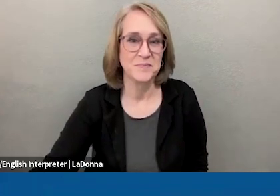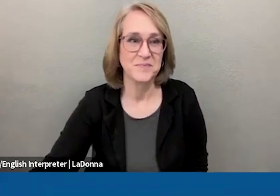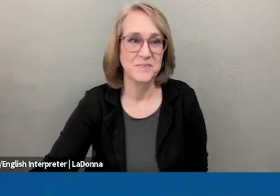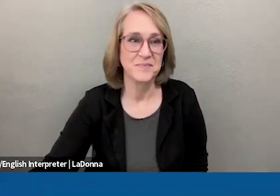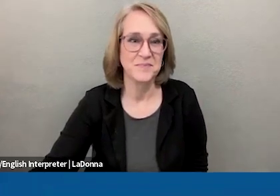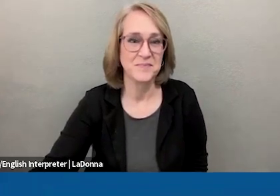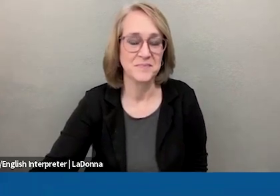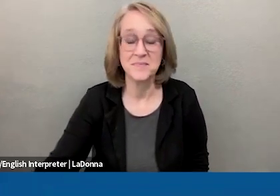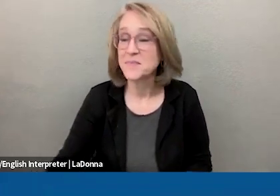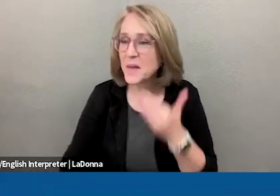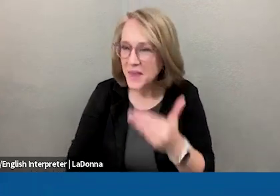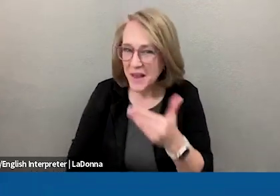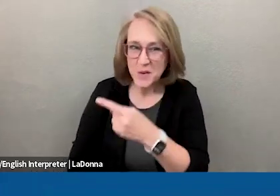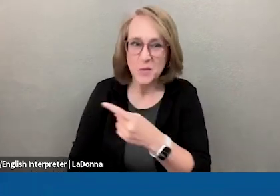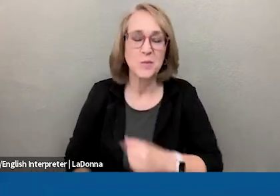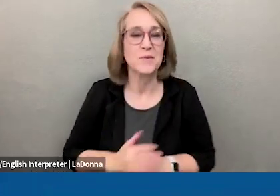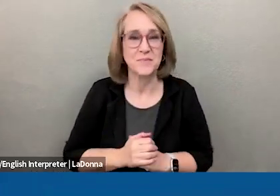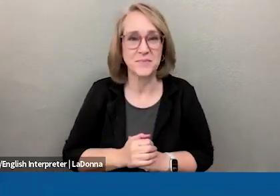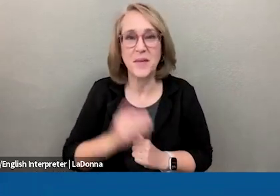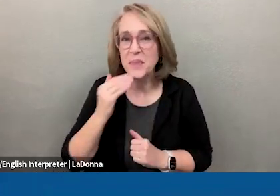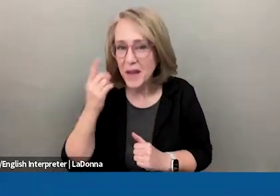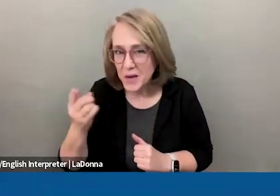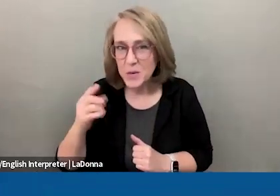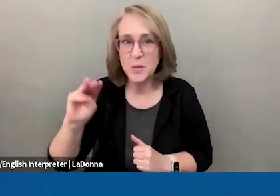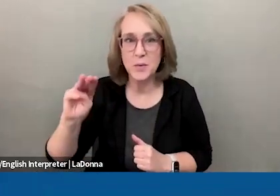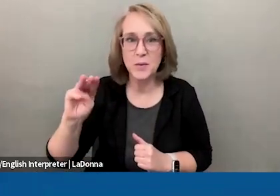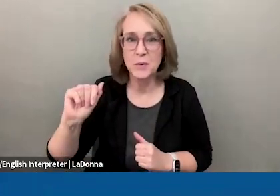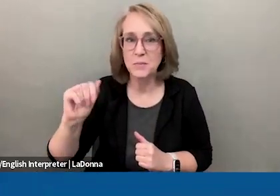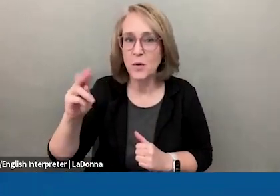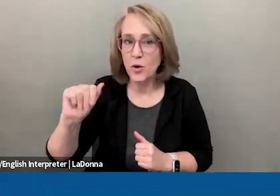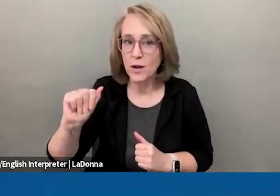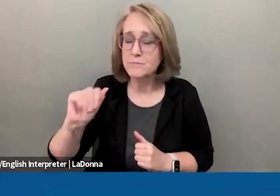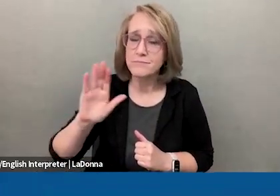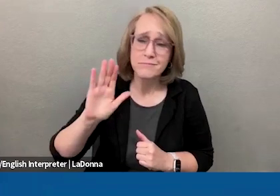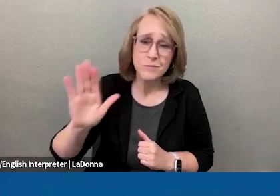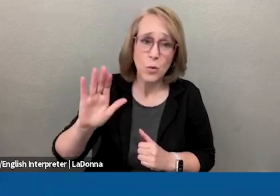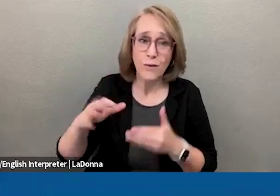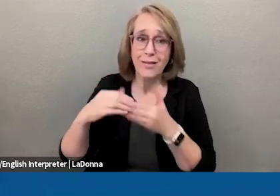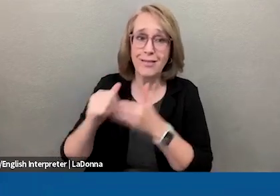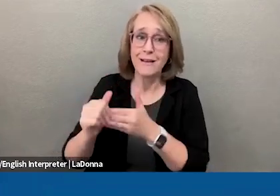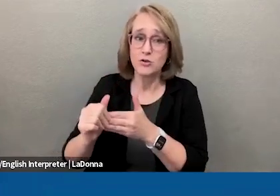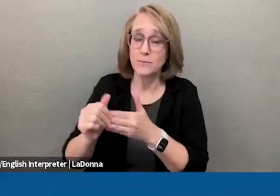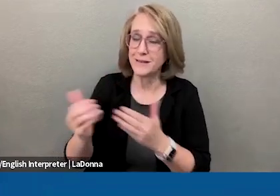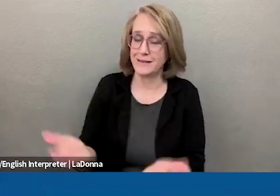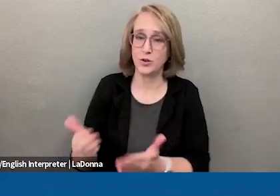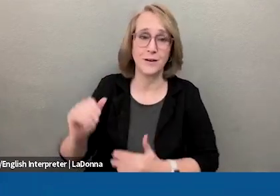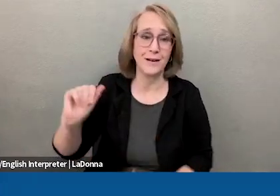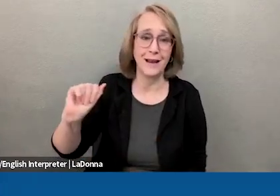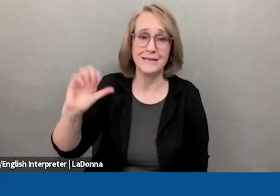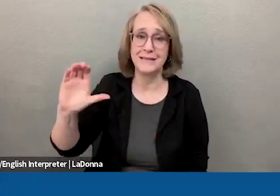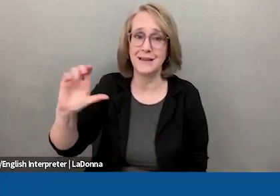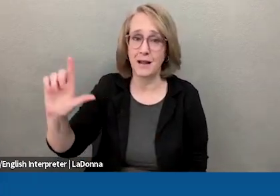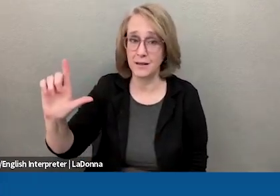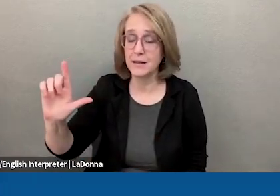Maura, thank you, and thank you very much for your leadership here at ACL, particularly as